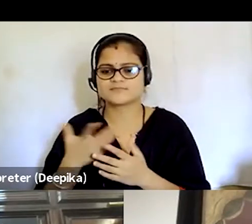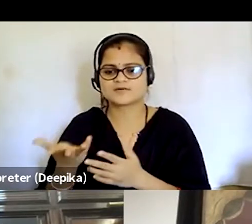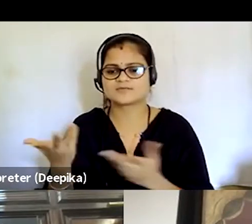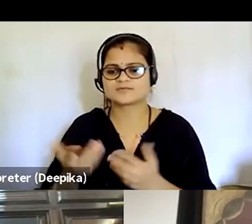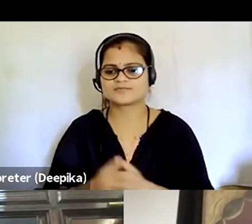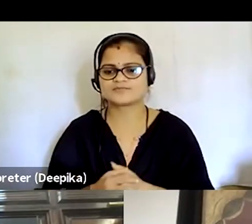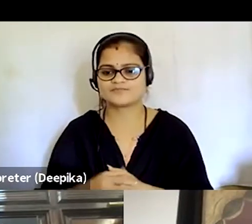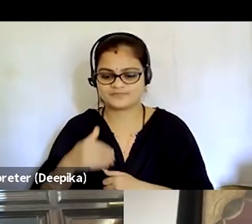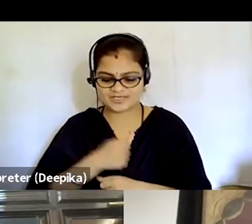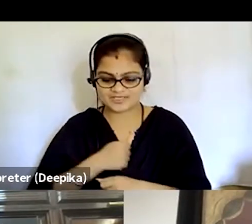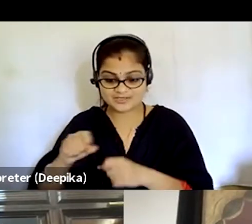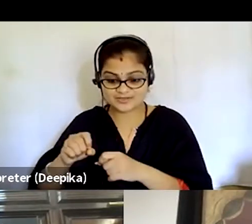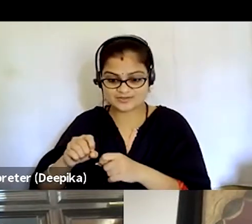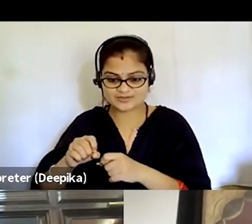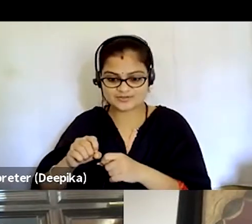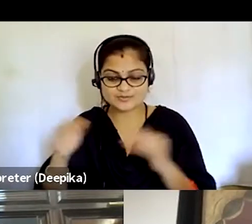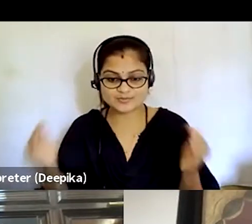My motivation.